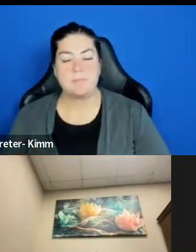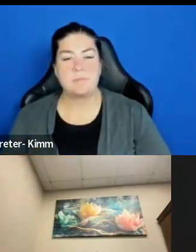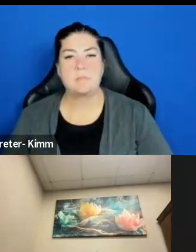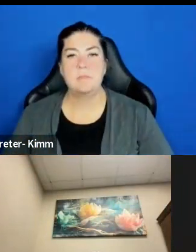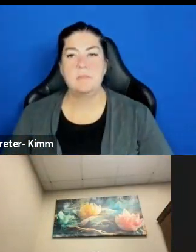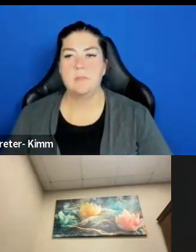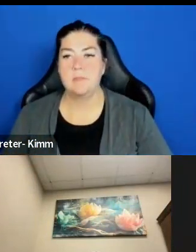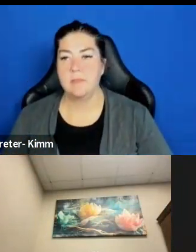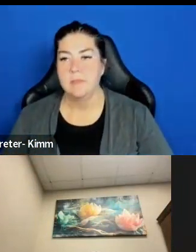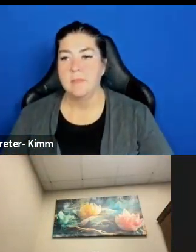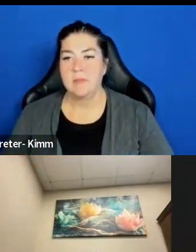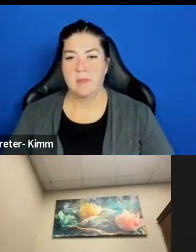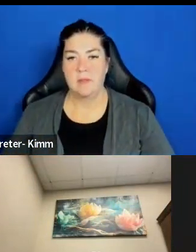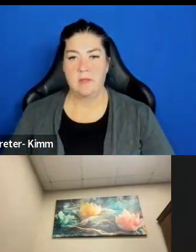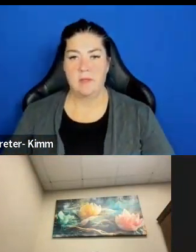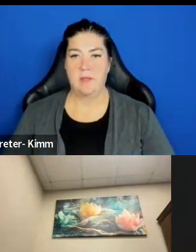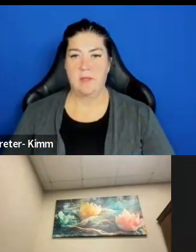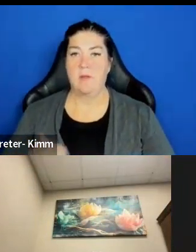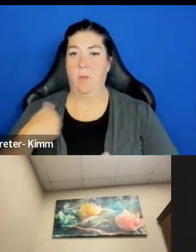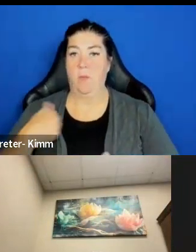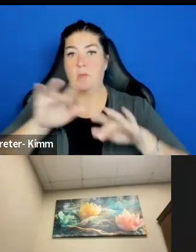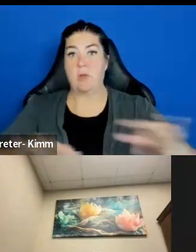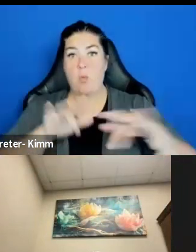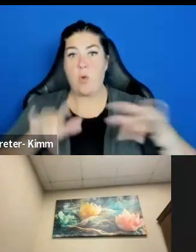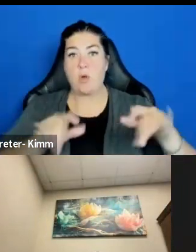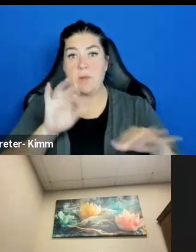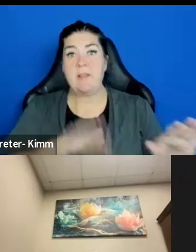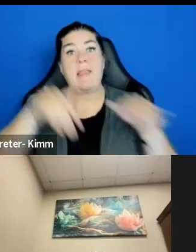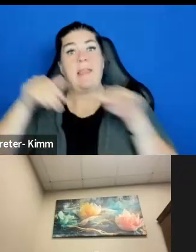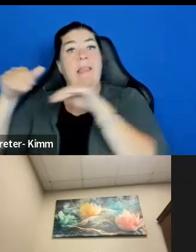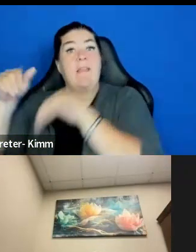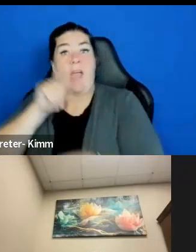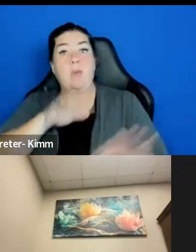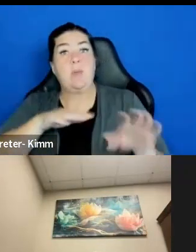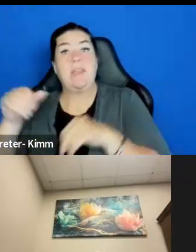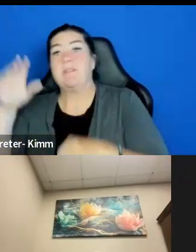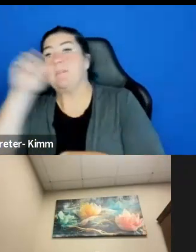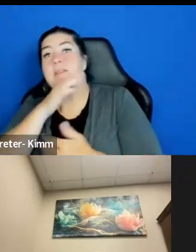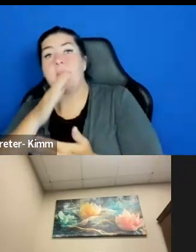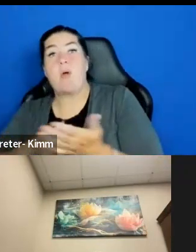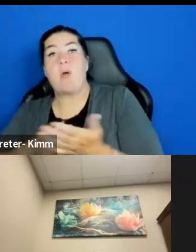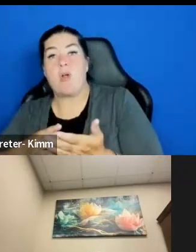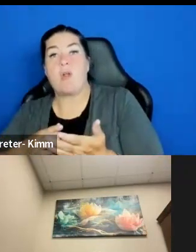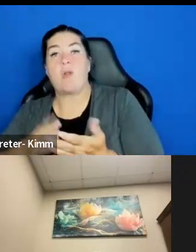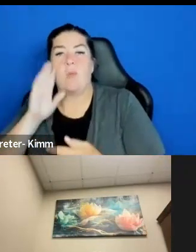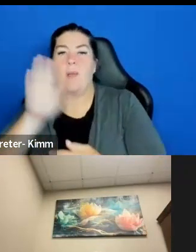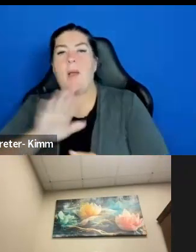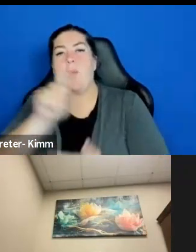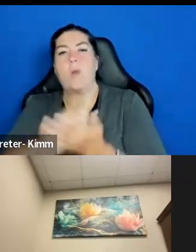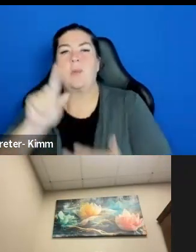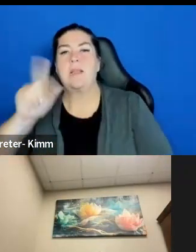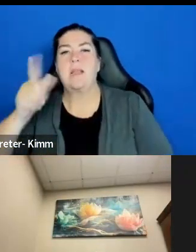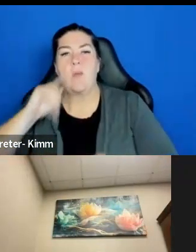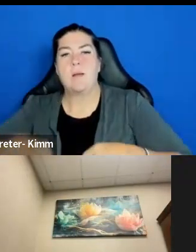SWAVOs are recorded now. So if you have to step away and you miss a part, usually within the following week, it is uploaded